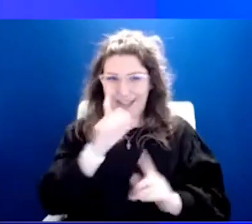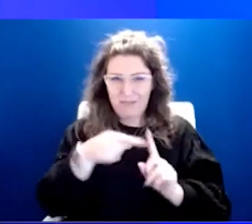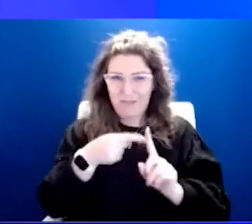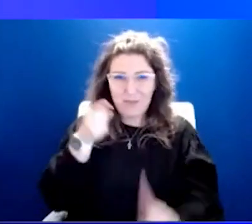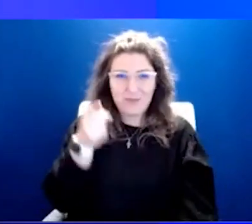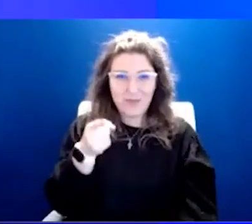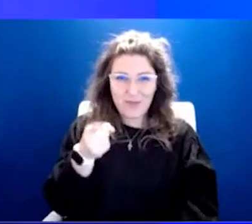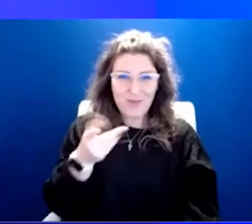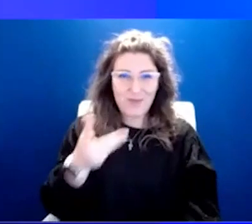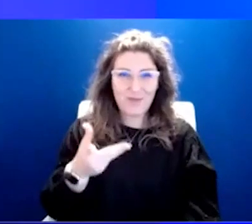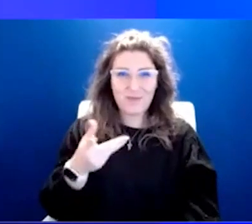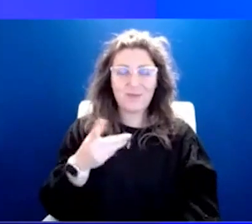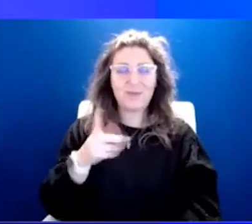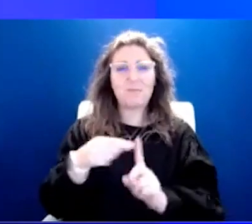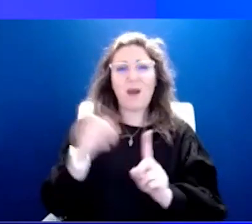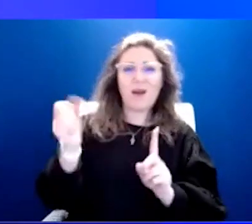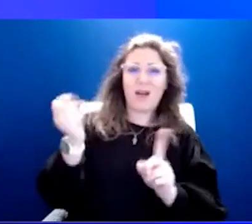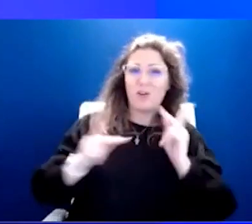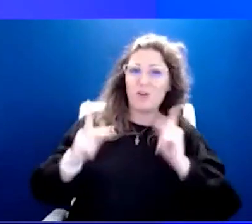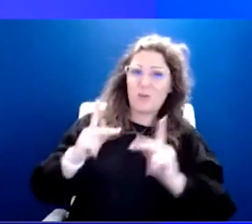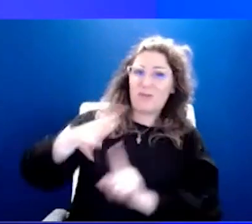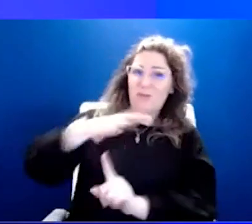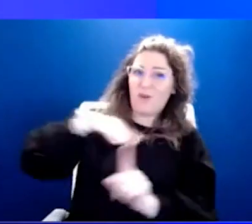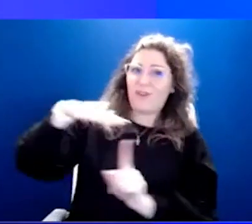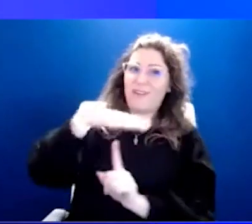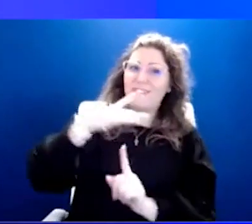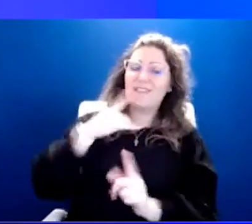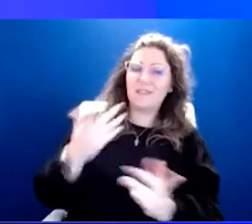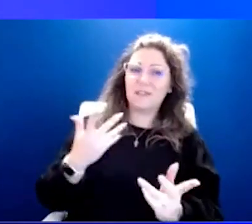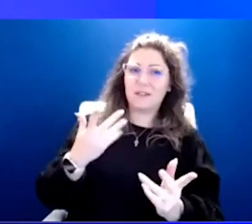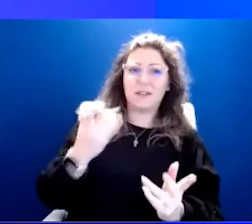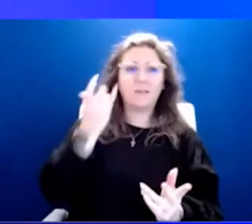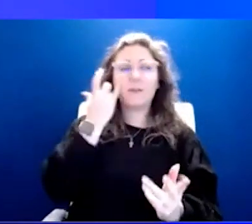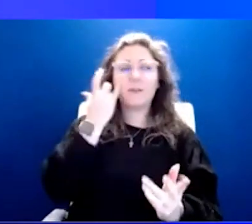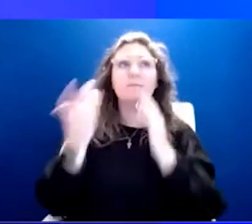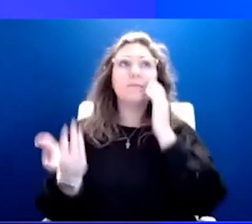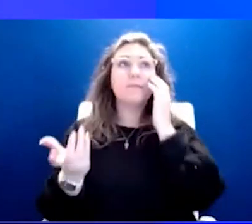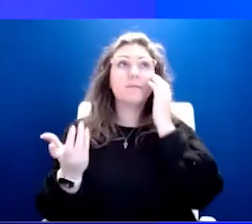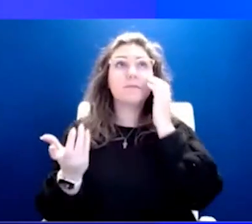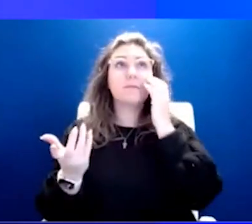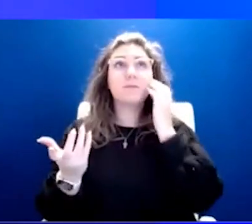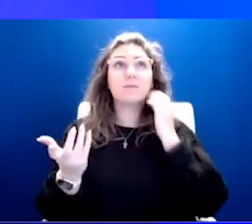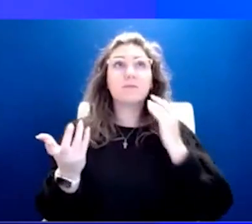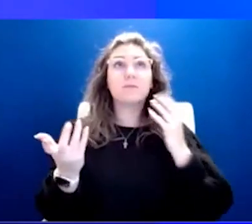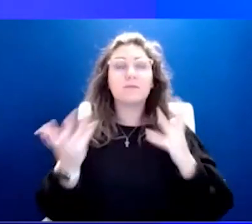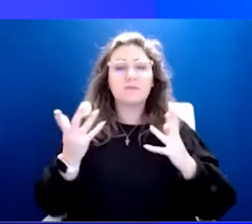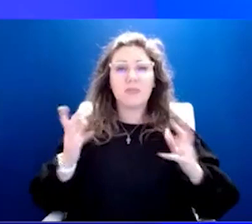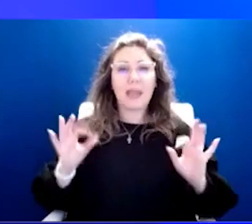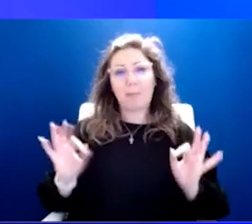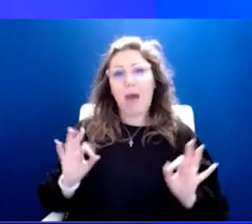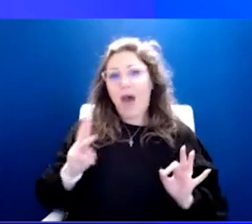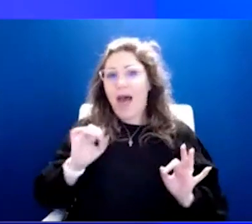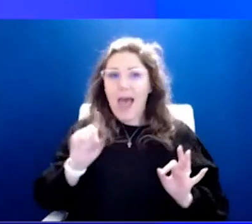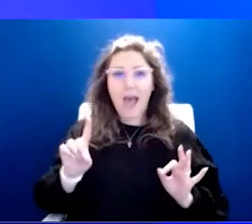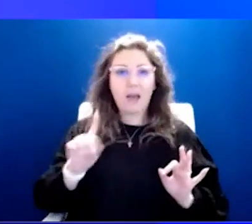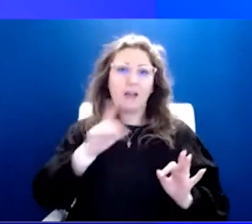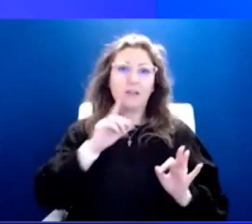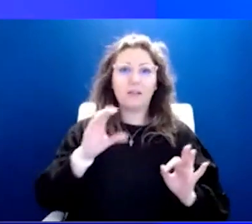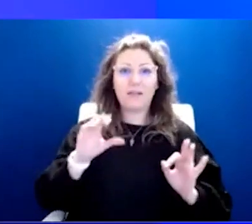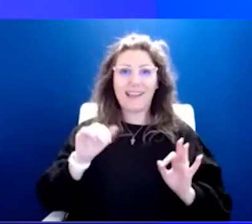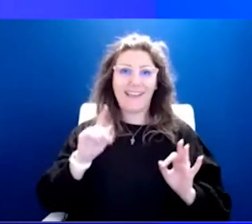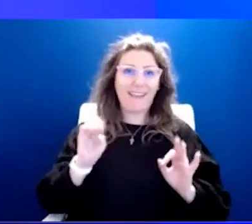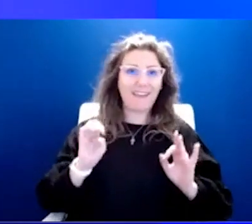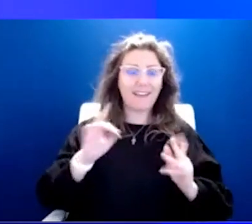other people around you. Even if you have a mild case